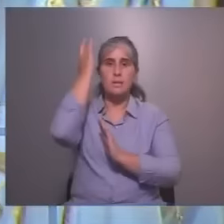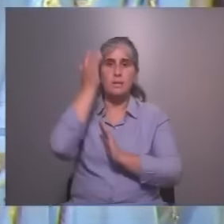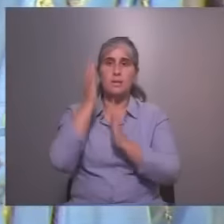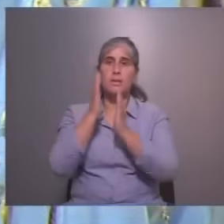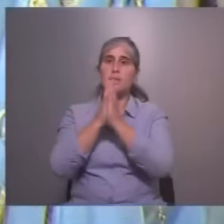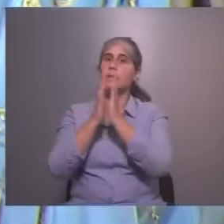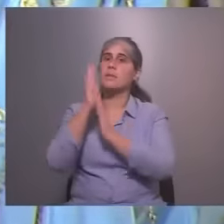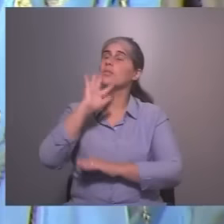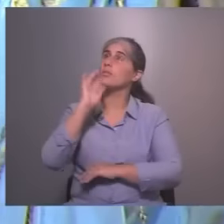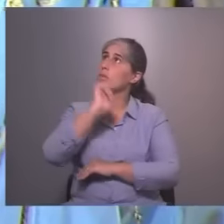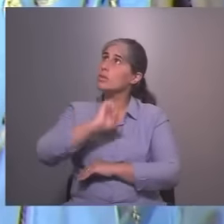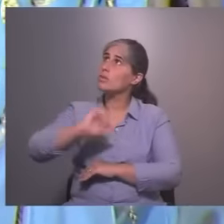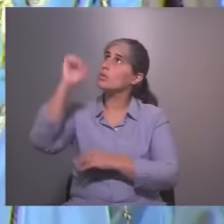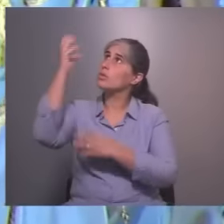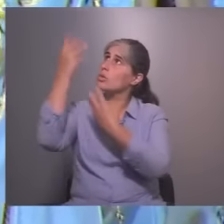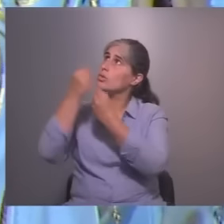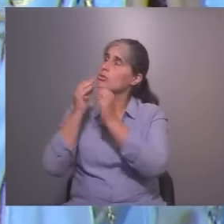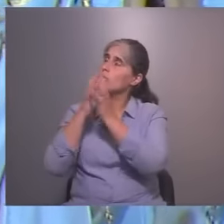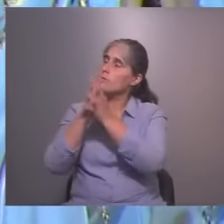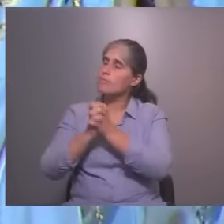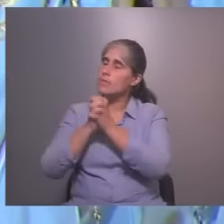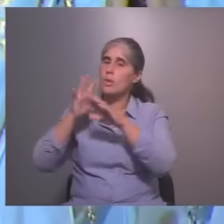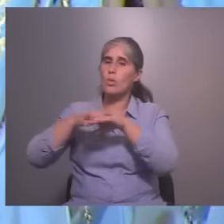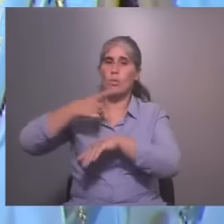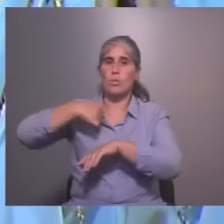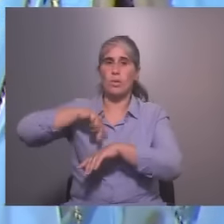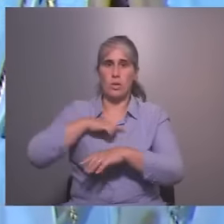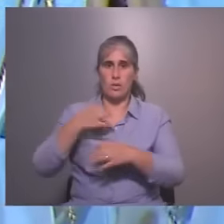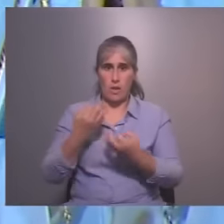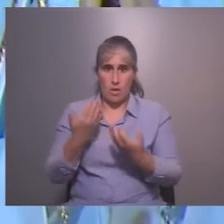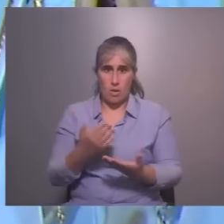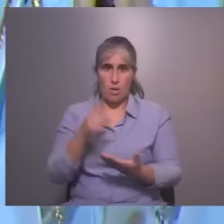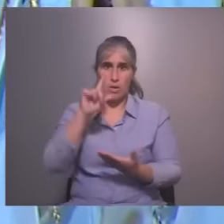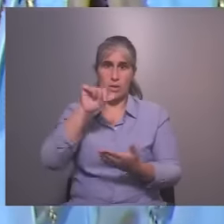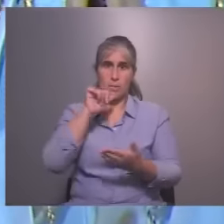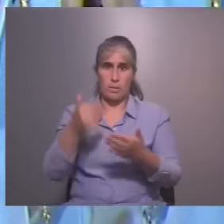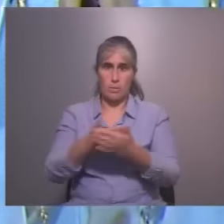and blessed is the fruit of thy womb, Jesus.